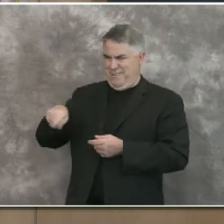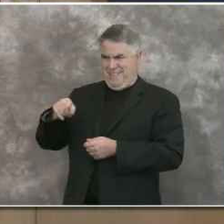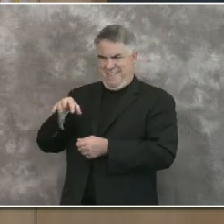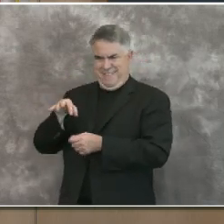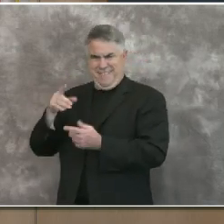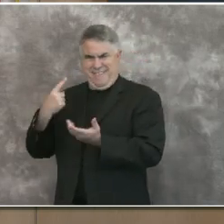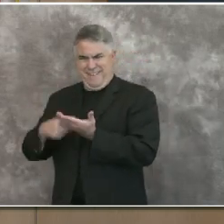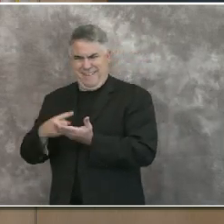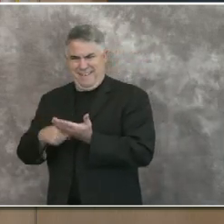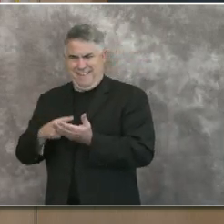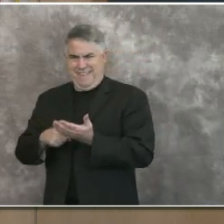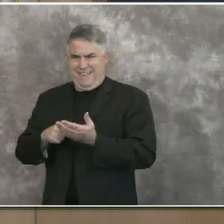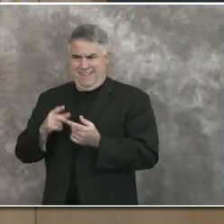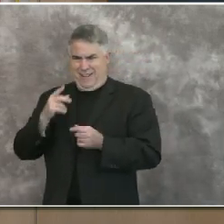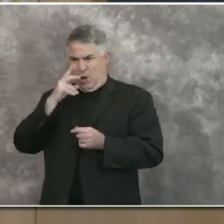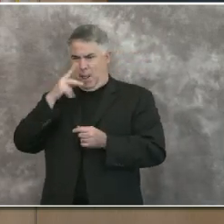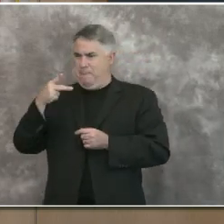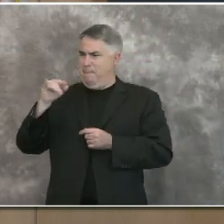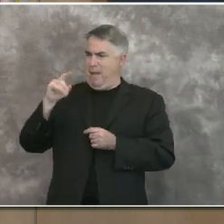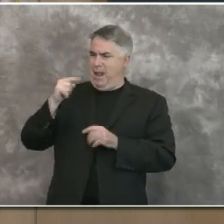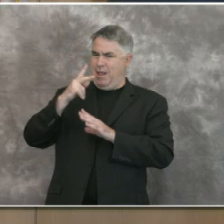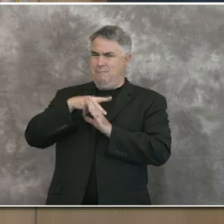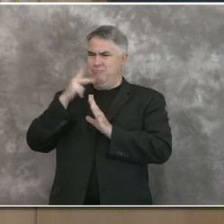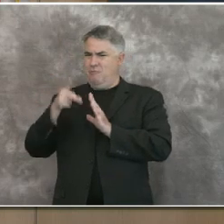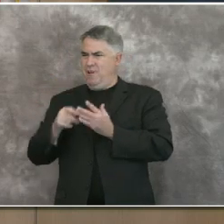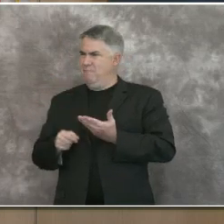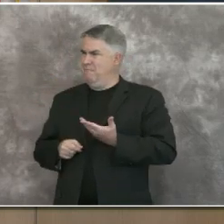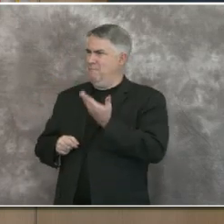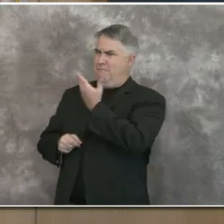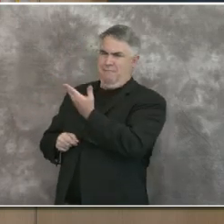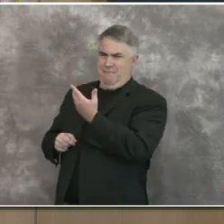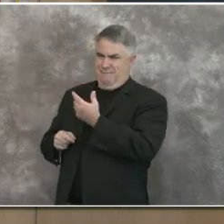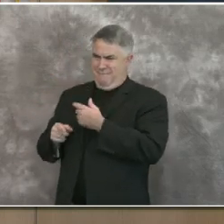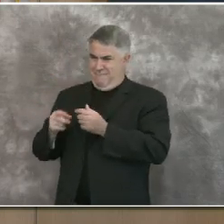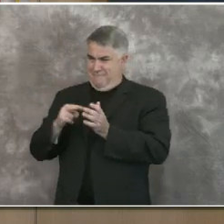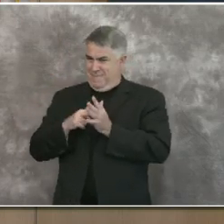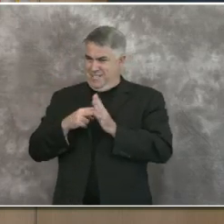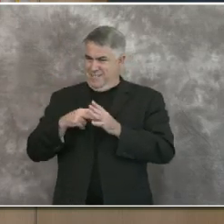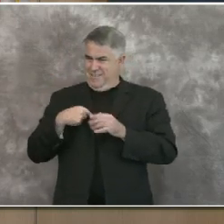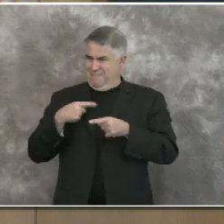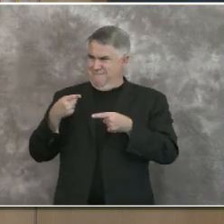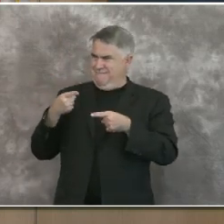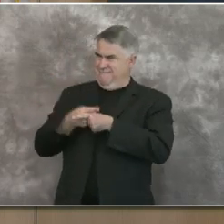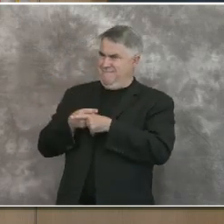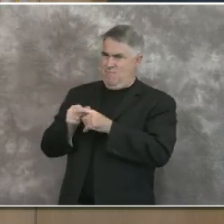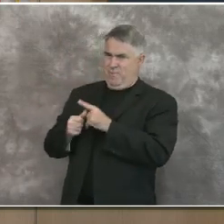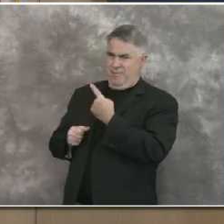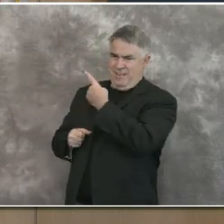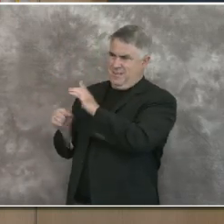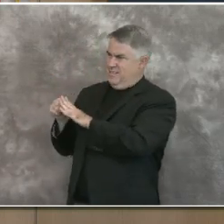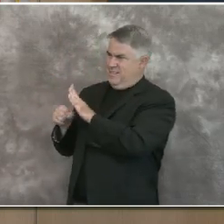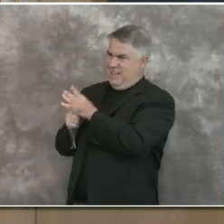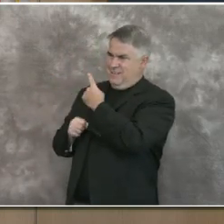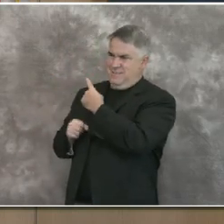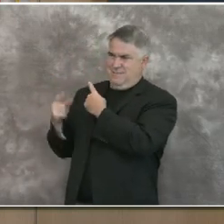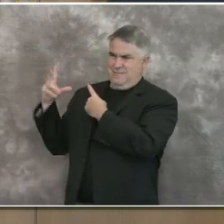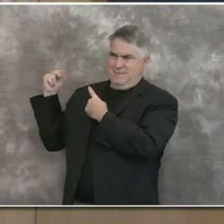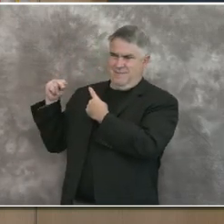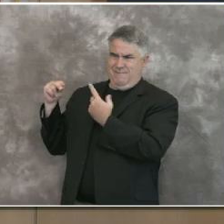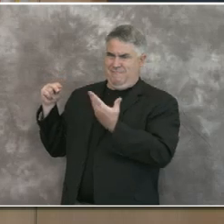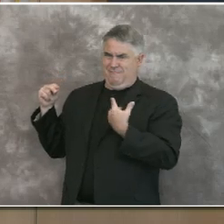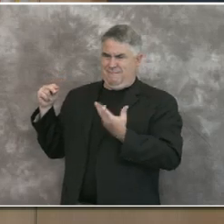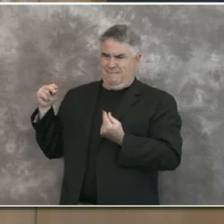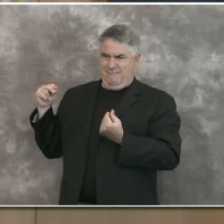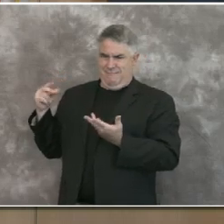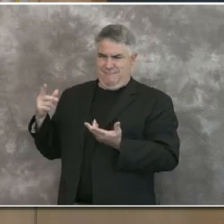proposal. What changed, and will this put the county in direct conflict with the state if the governor says no? And then a follow-up